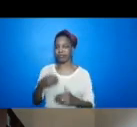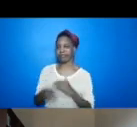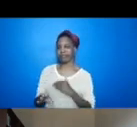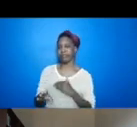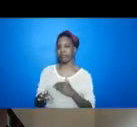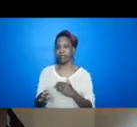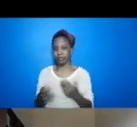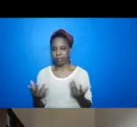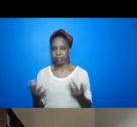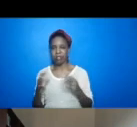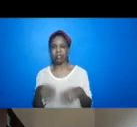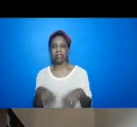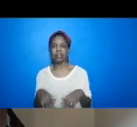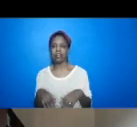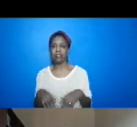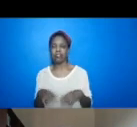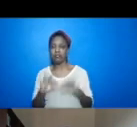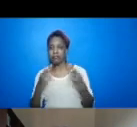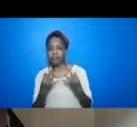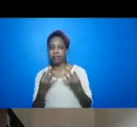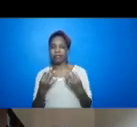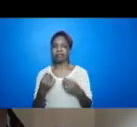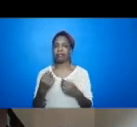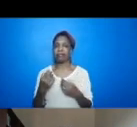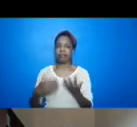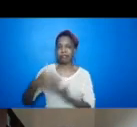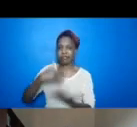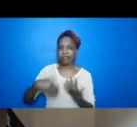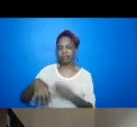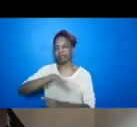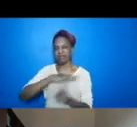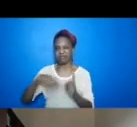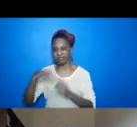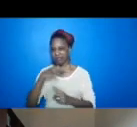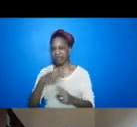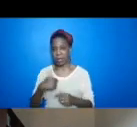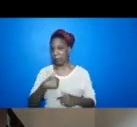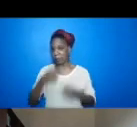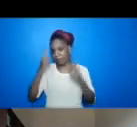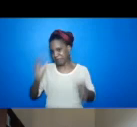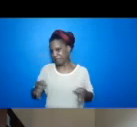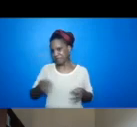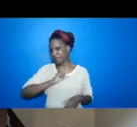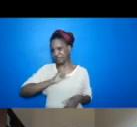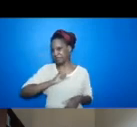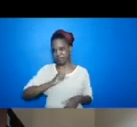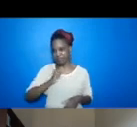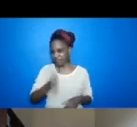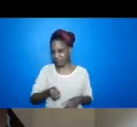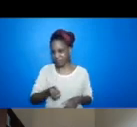We believe that, on the other hand, there are roles that people take on, some of which are